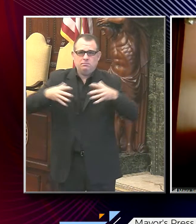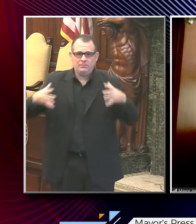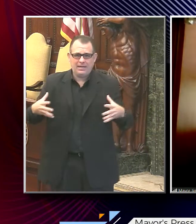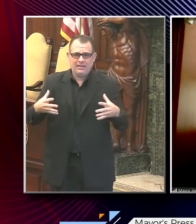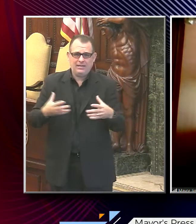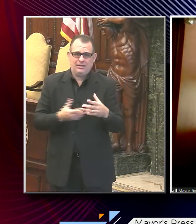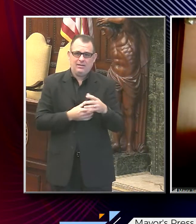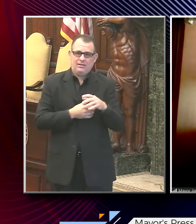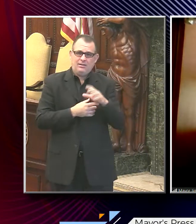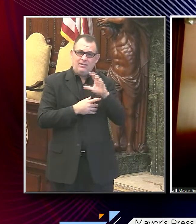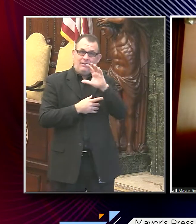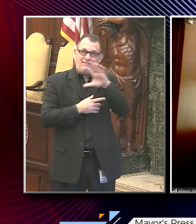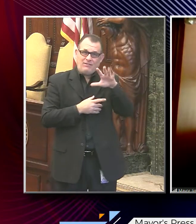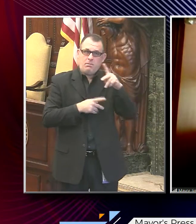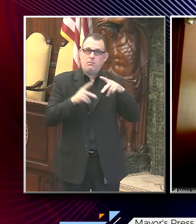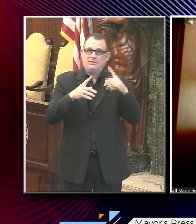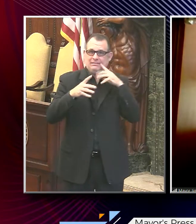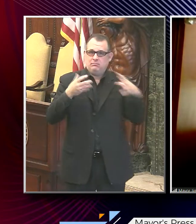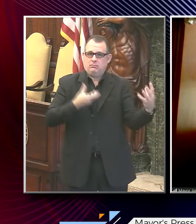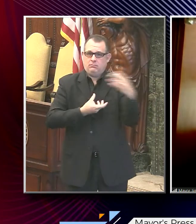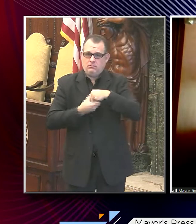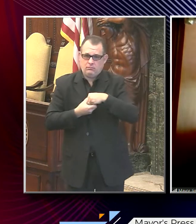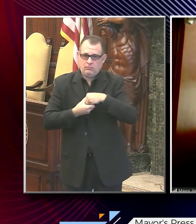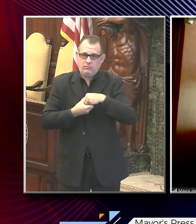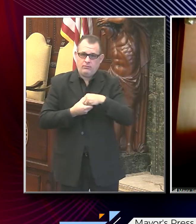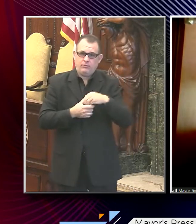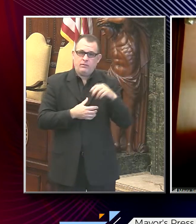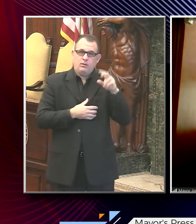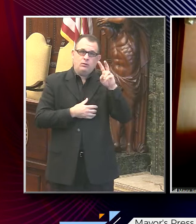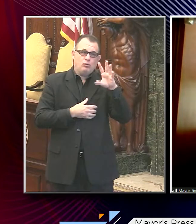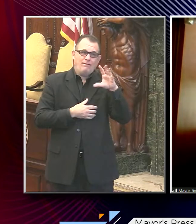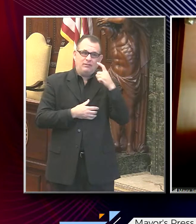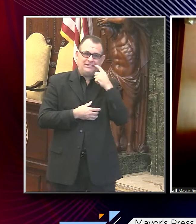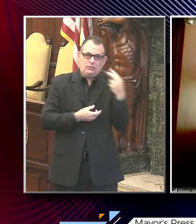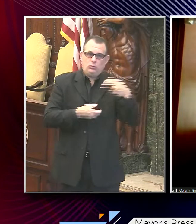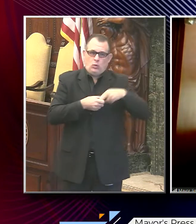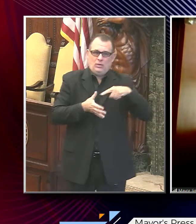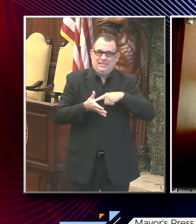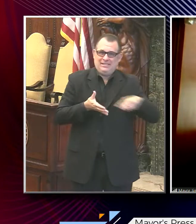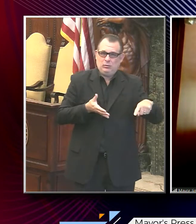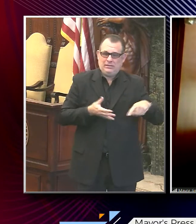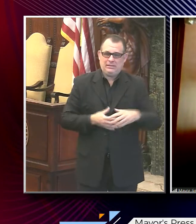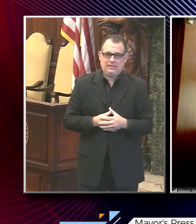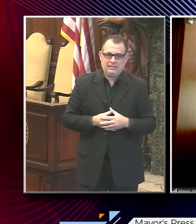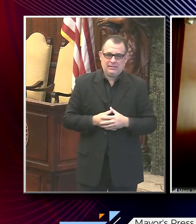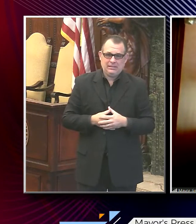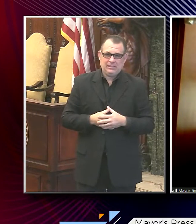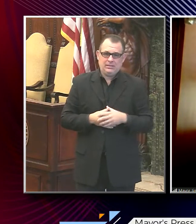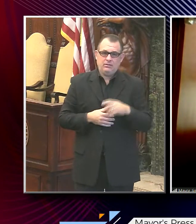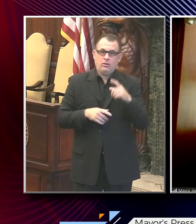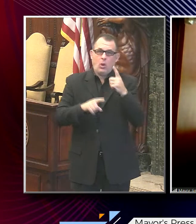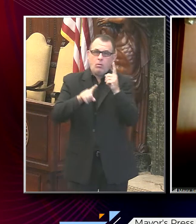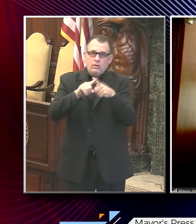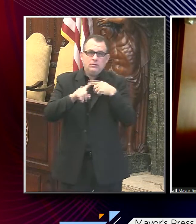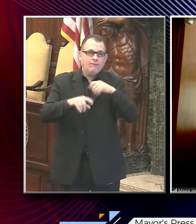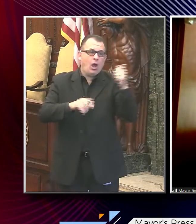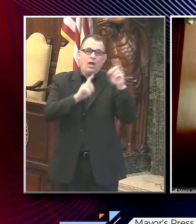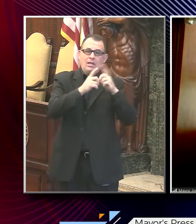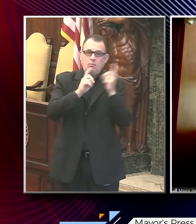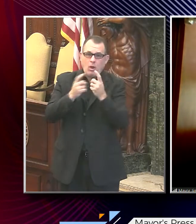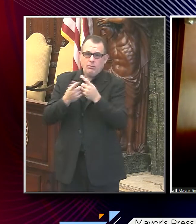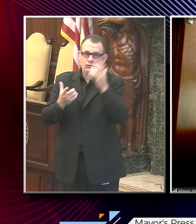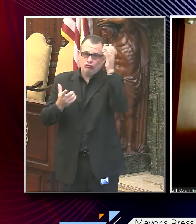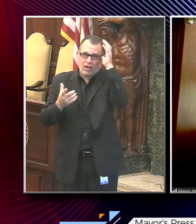another 22 cleared to start this week. I also want to thank the employees who have been working in sanitation from other departments to help get us through our